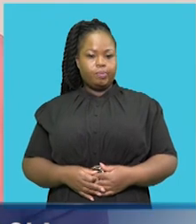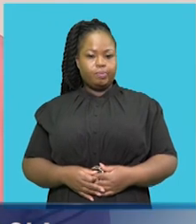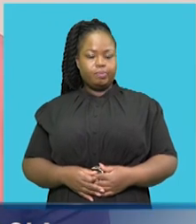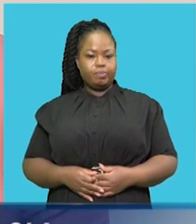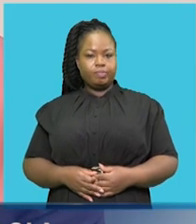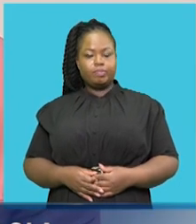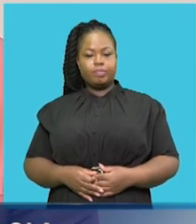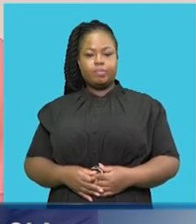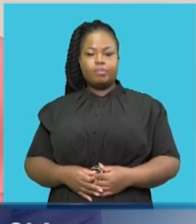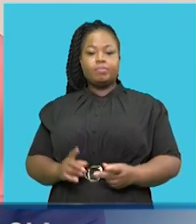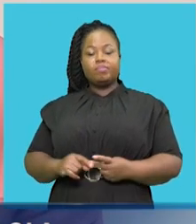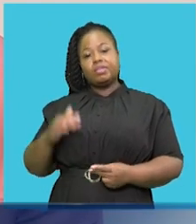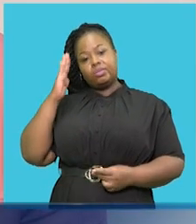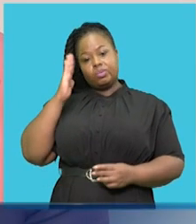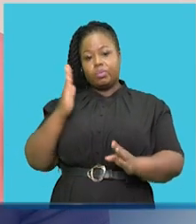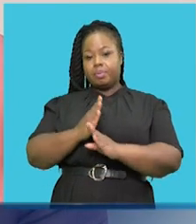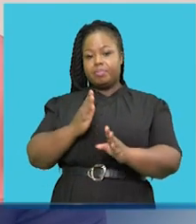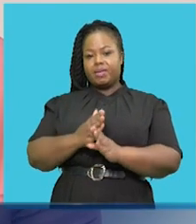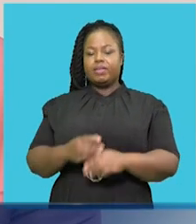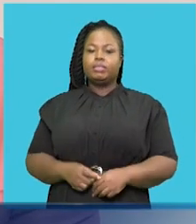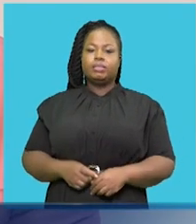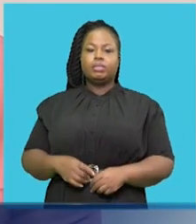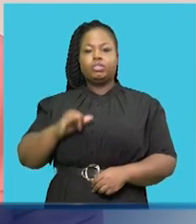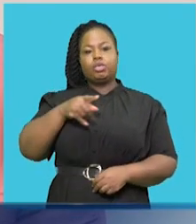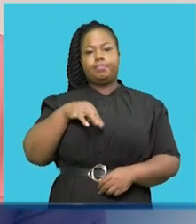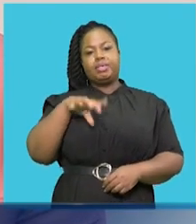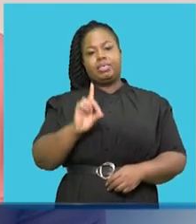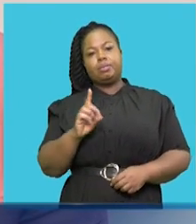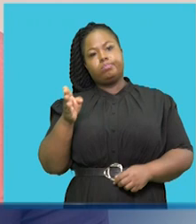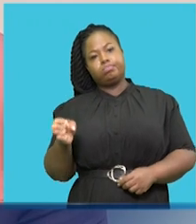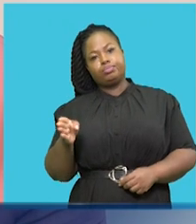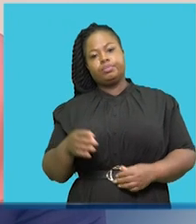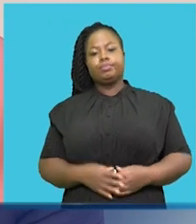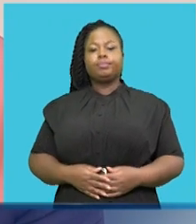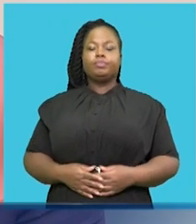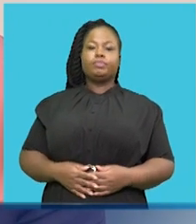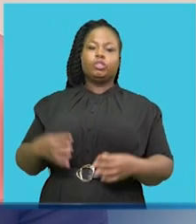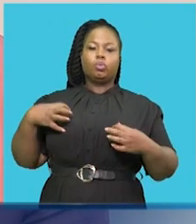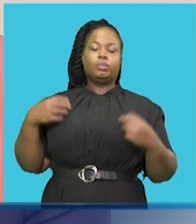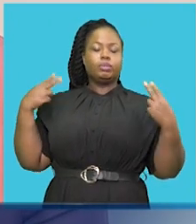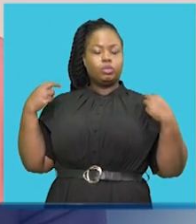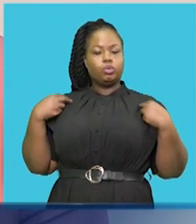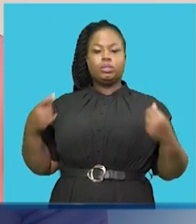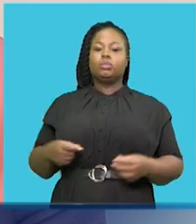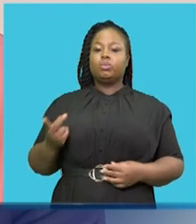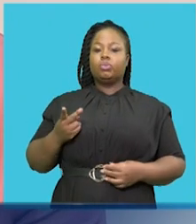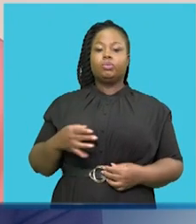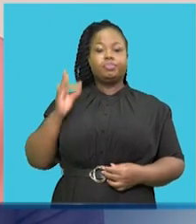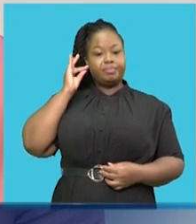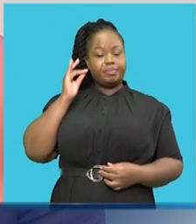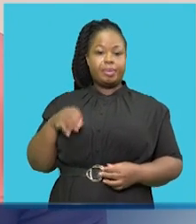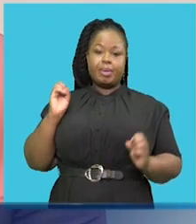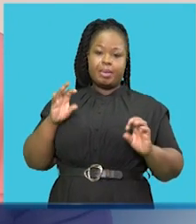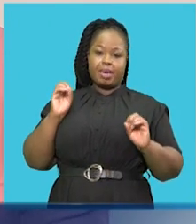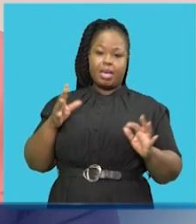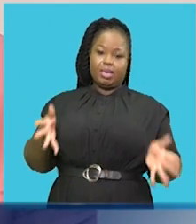I know there's private security, there's JMPD there, and there's their own securities. I even hear that the mapanyapanyas are